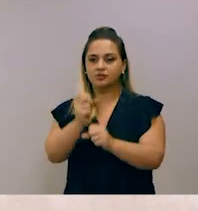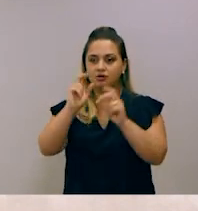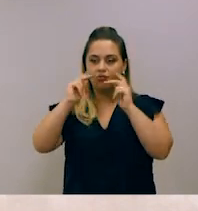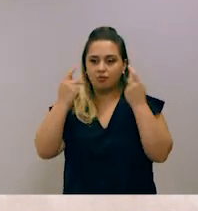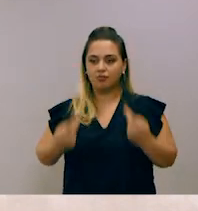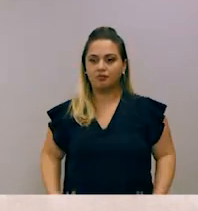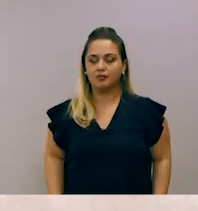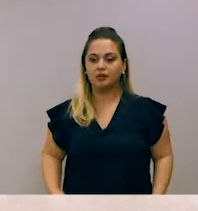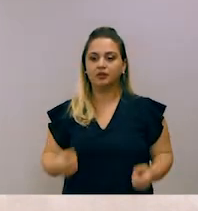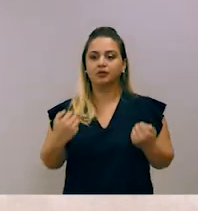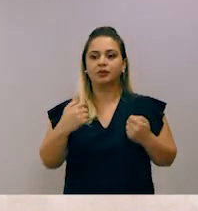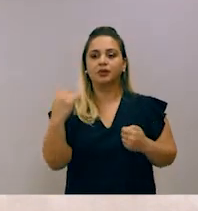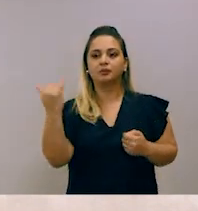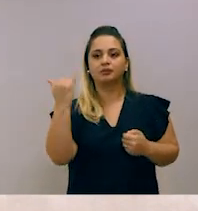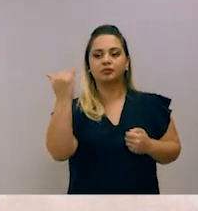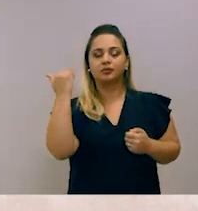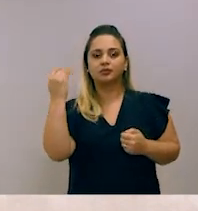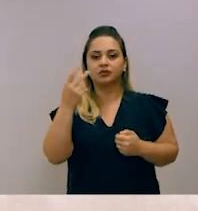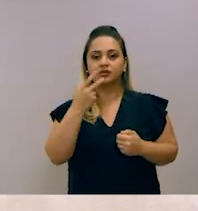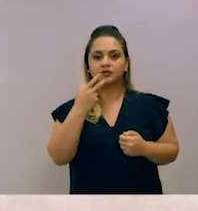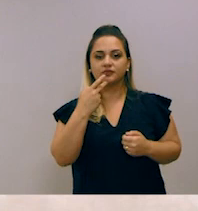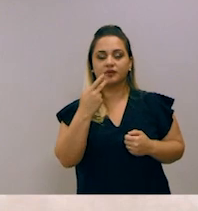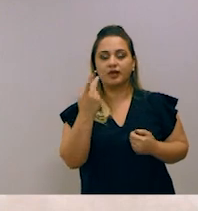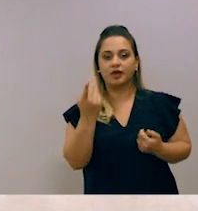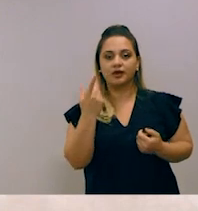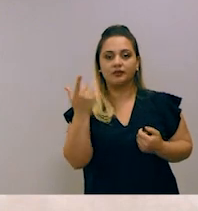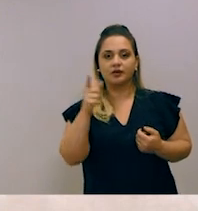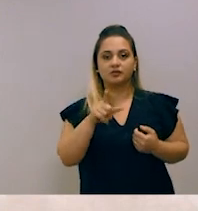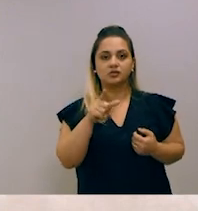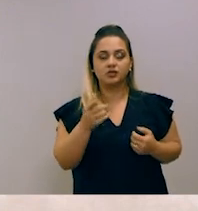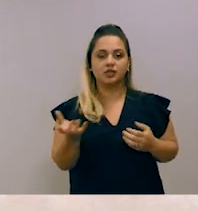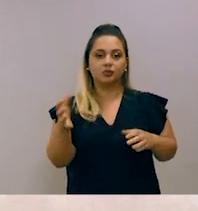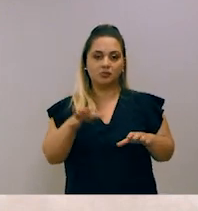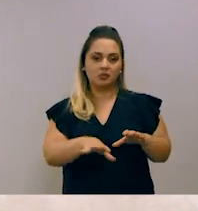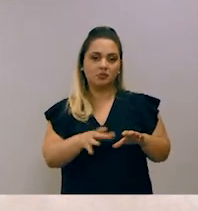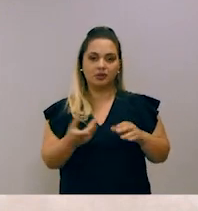the human revisor. So we